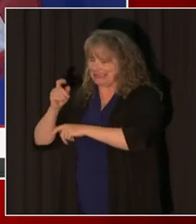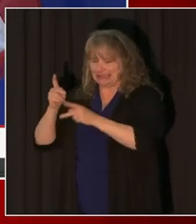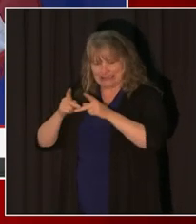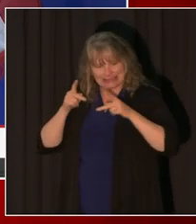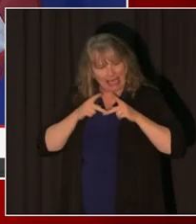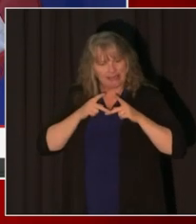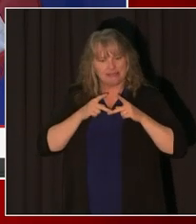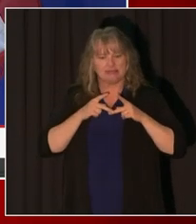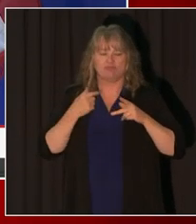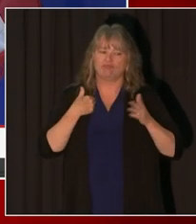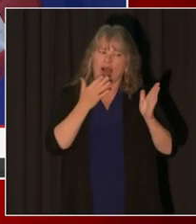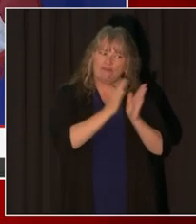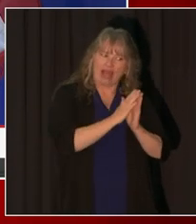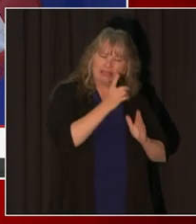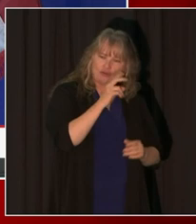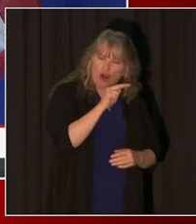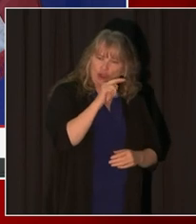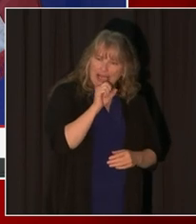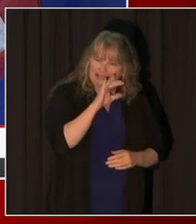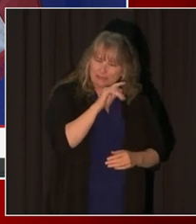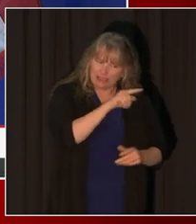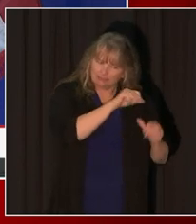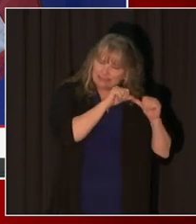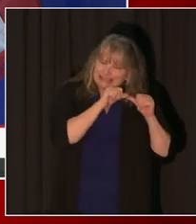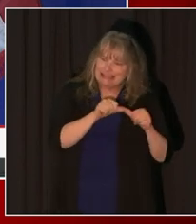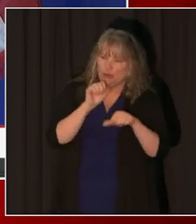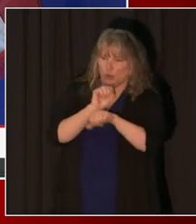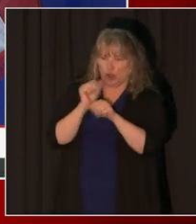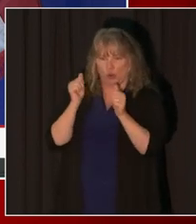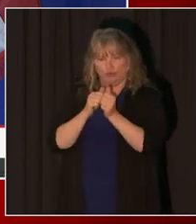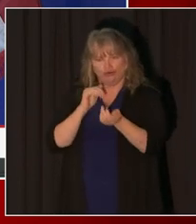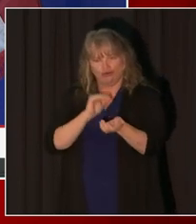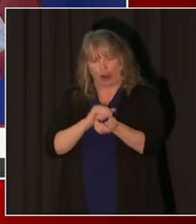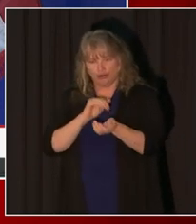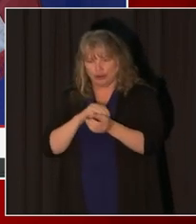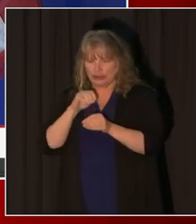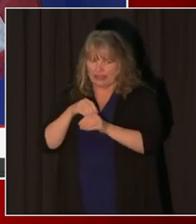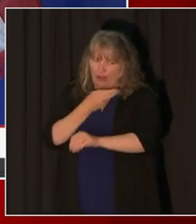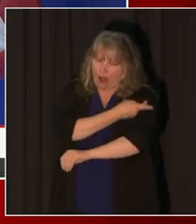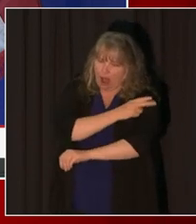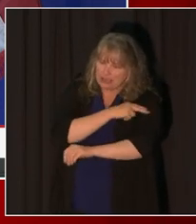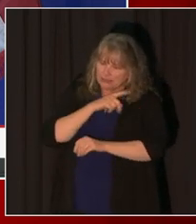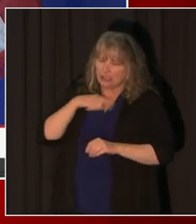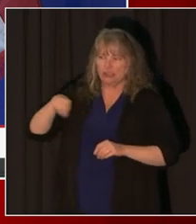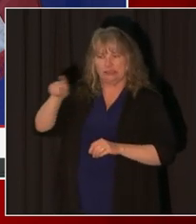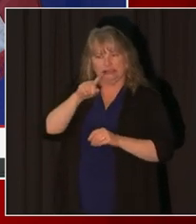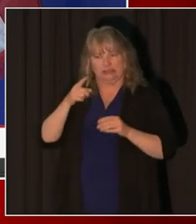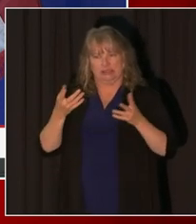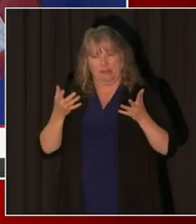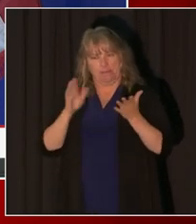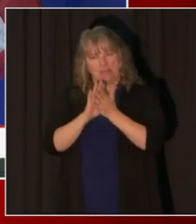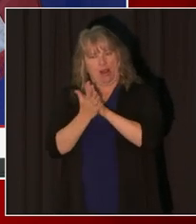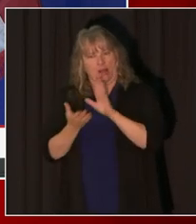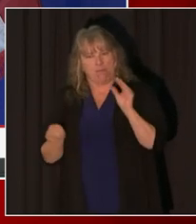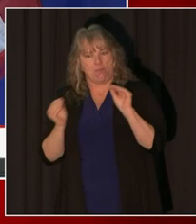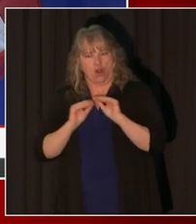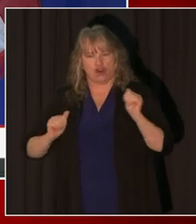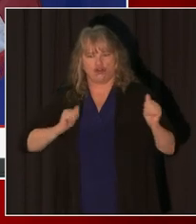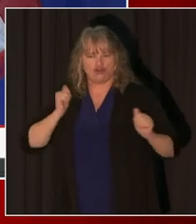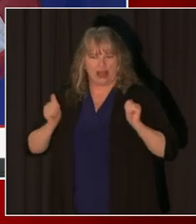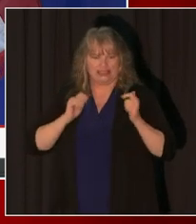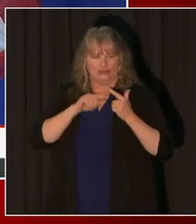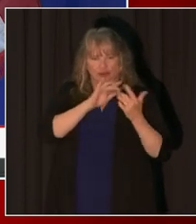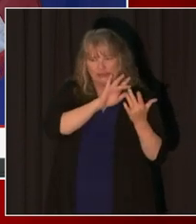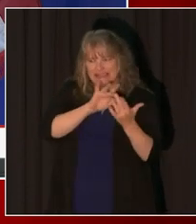health providers and our hospitals so that they're being more aggressive about reaching out to their patients and